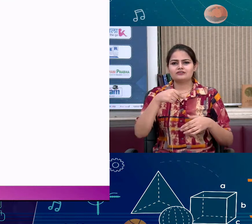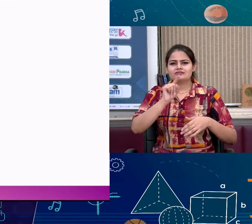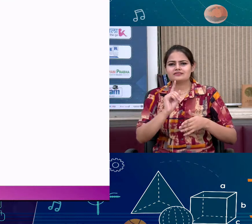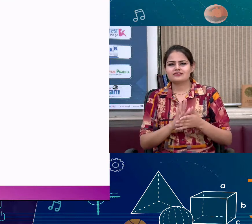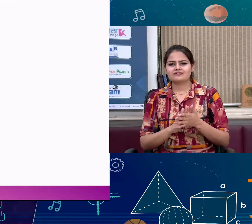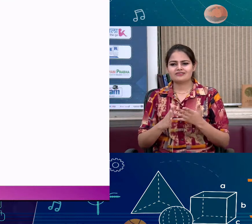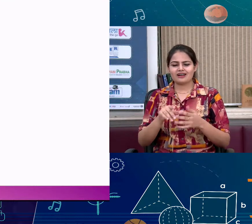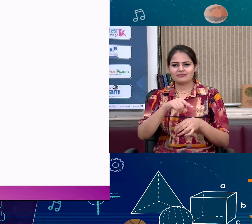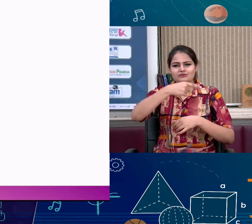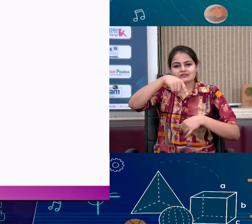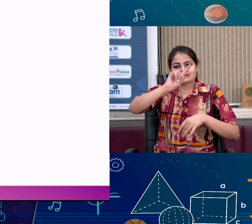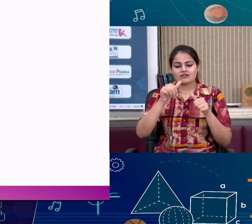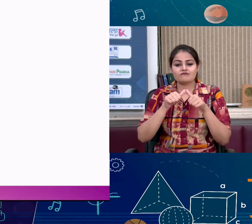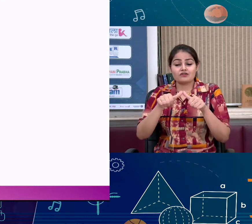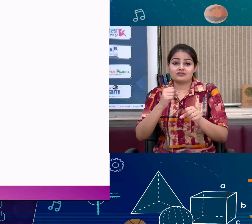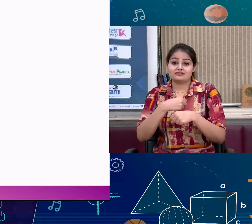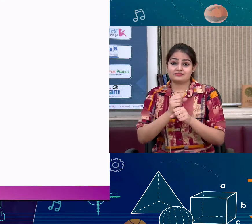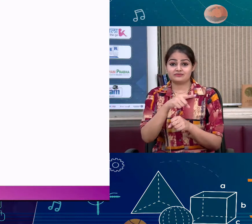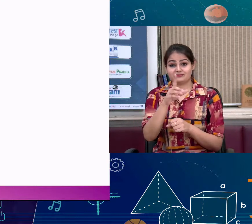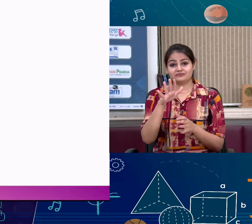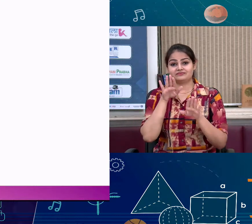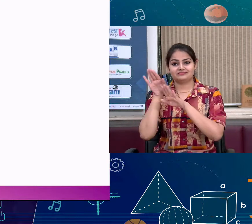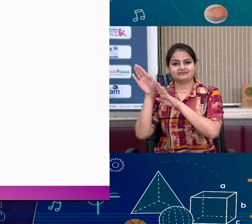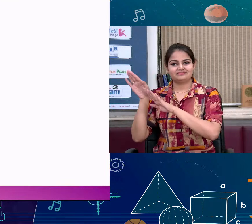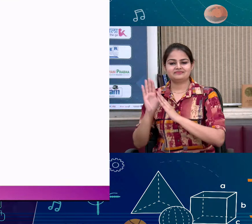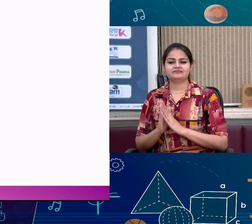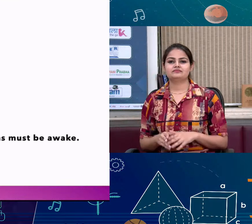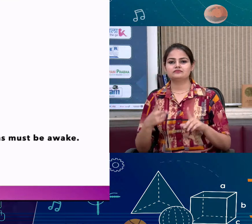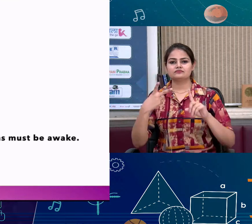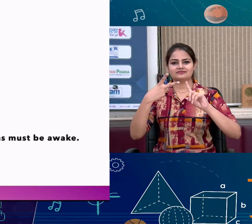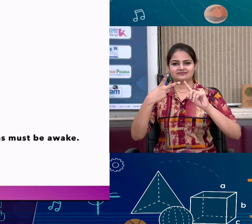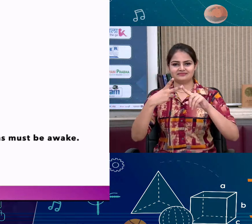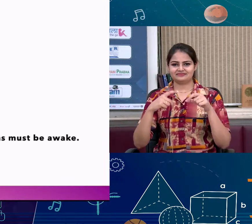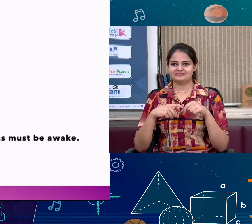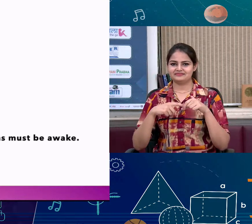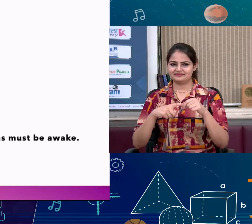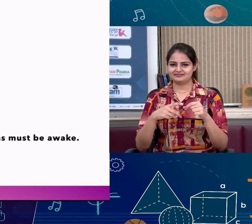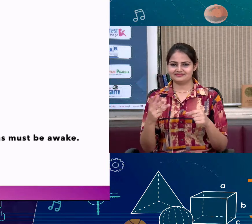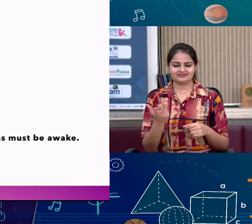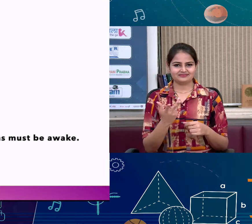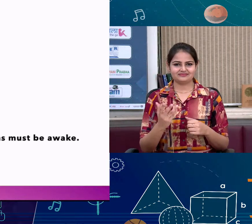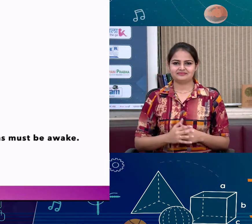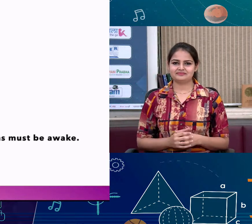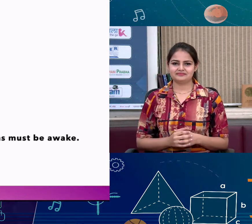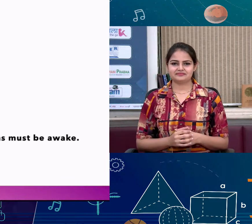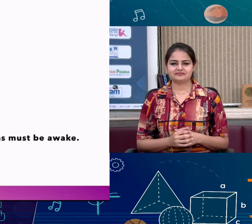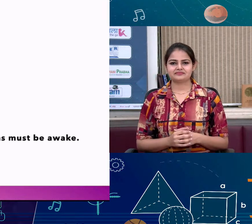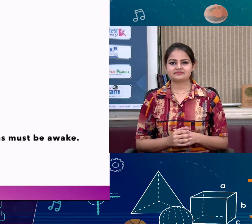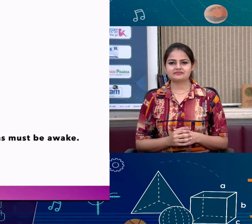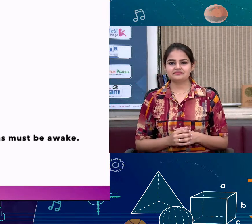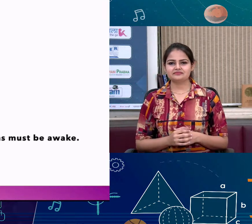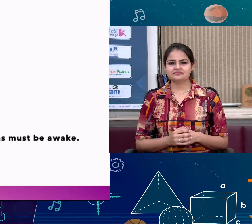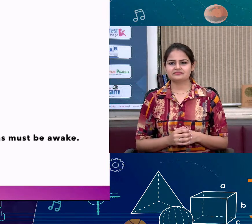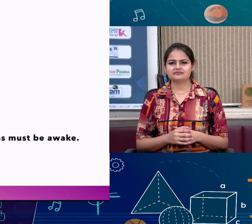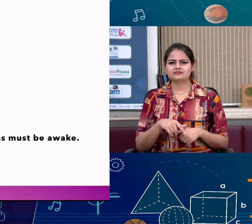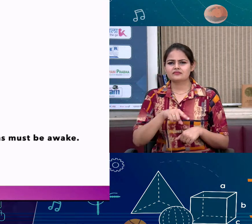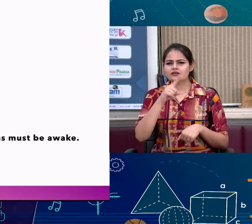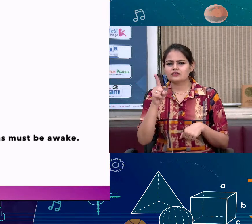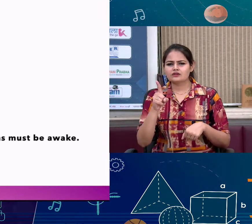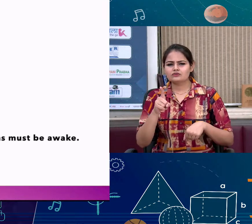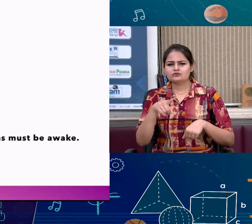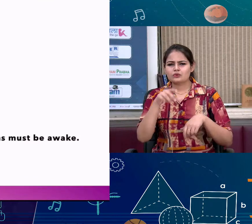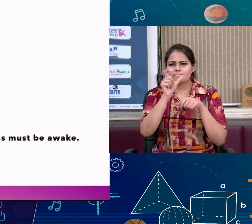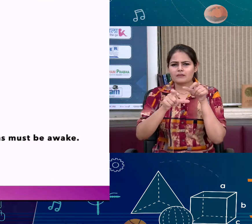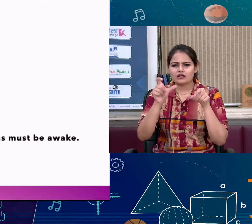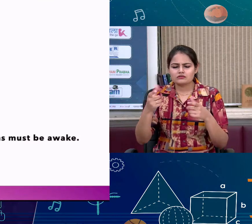with your answers. All right. Okay, now let's look at the second question. The second question where who are already